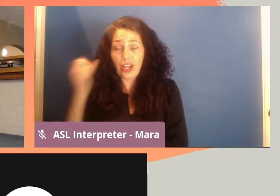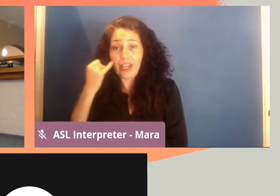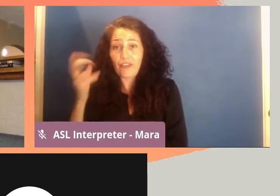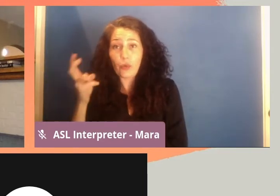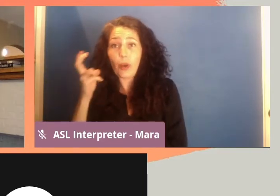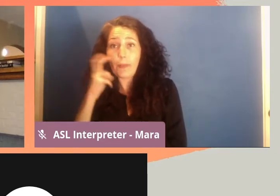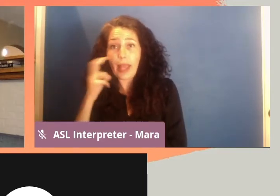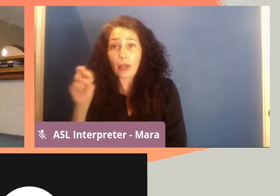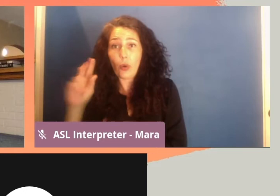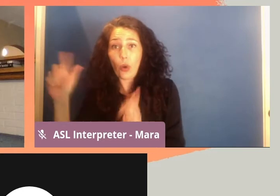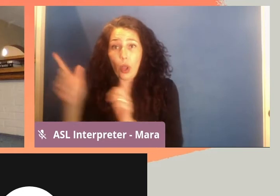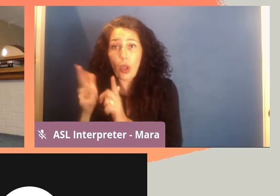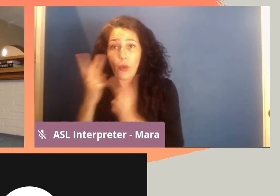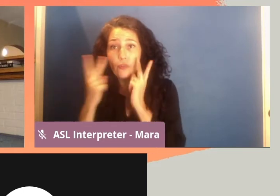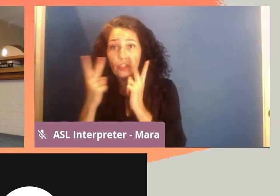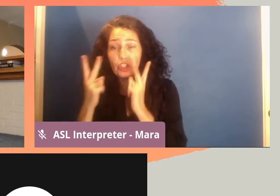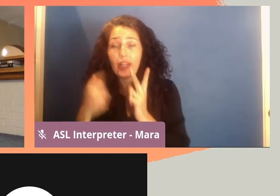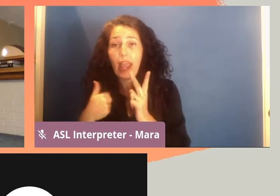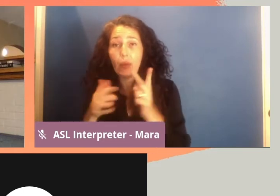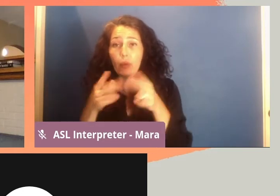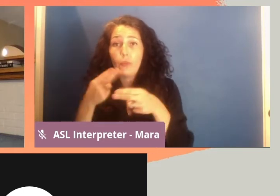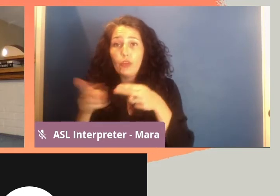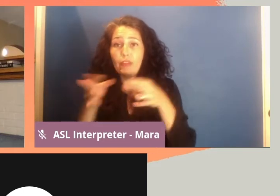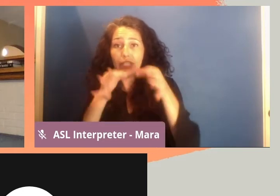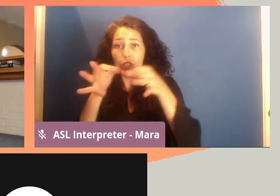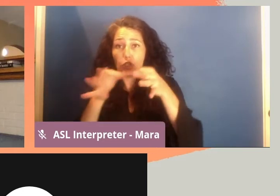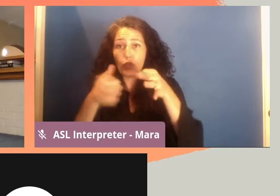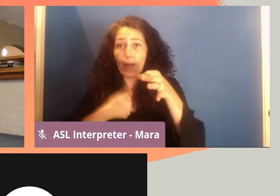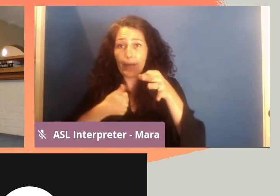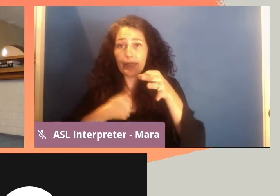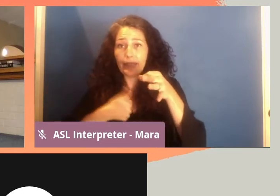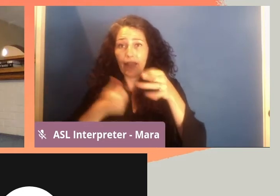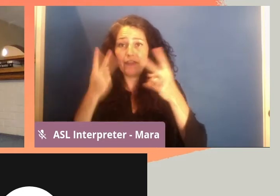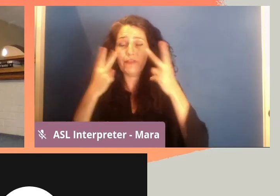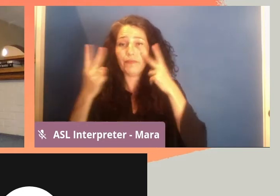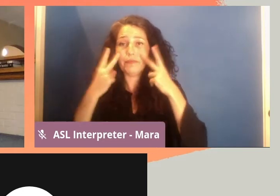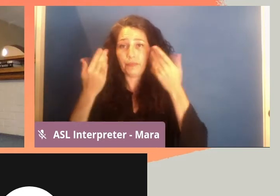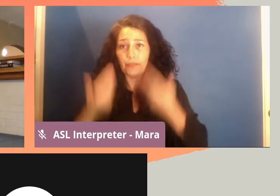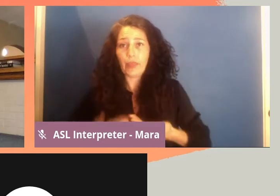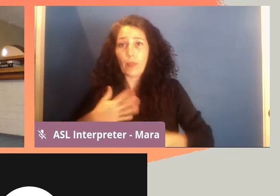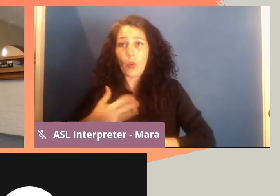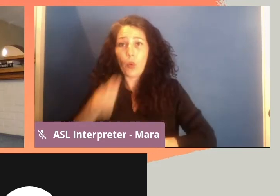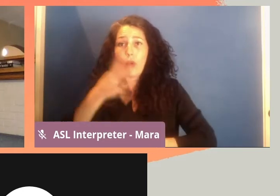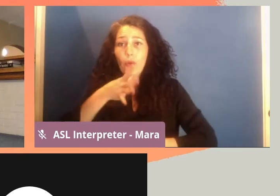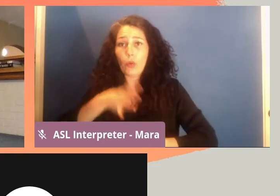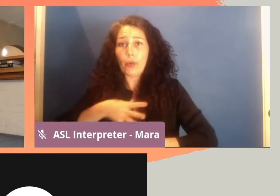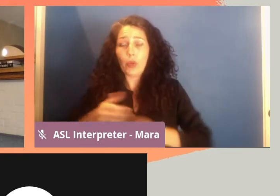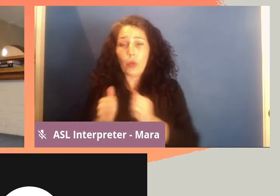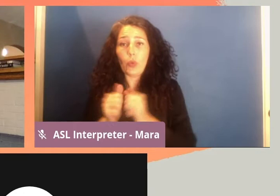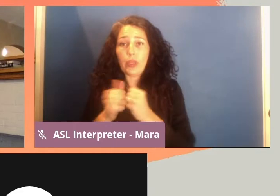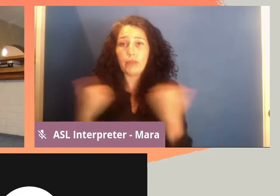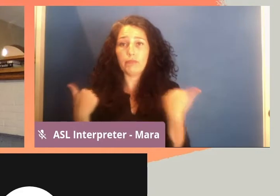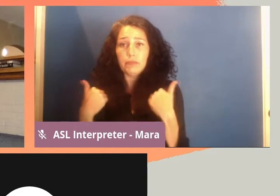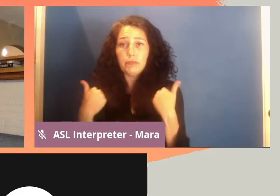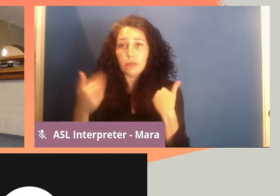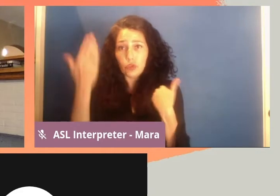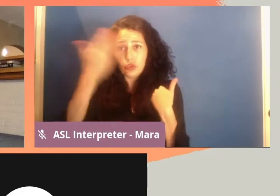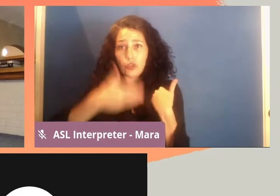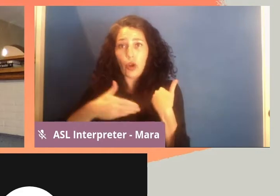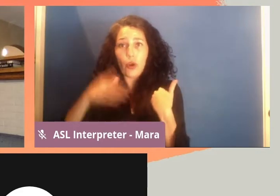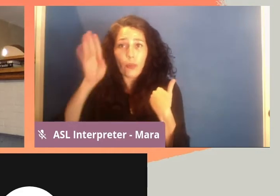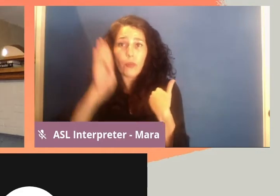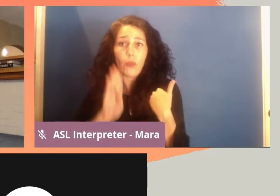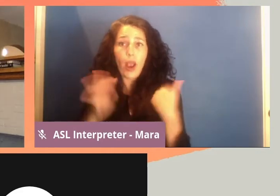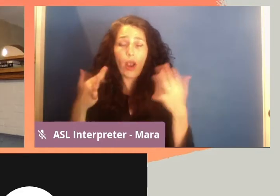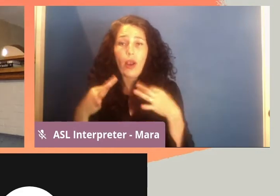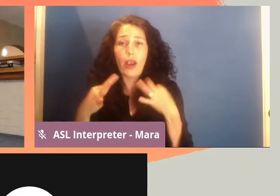low vision, I'll briefly describe myself visually. I'm a white woman with shoulder-length dark brown hair. I'm